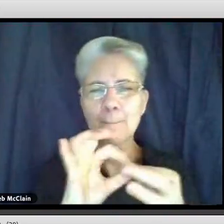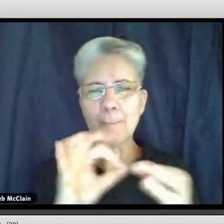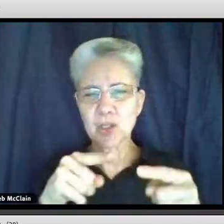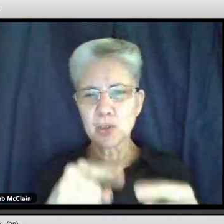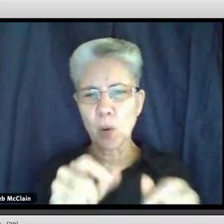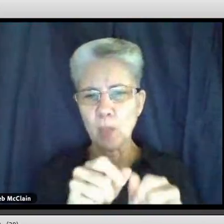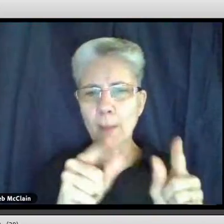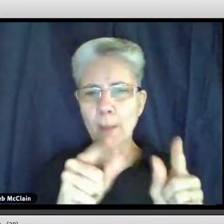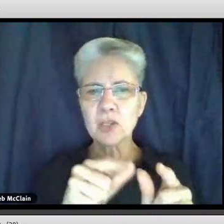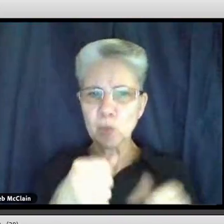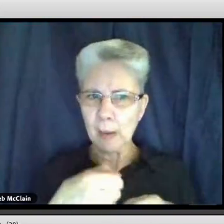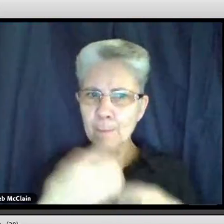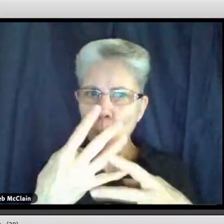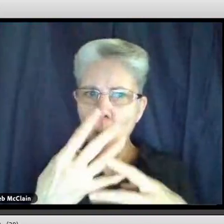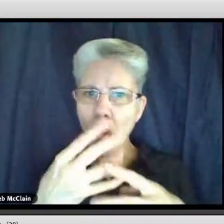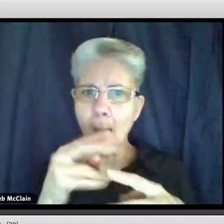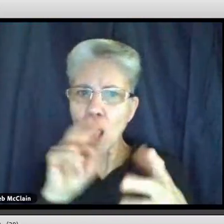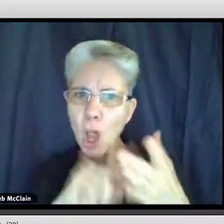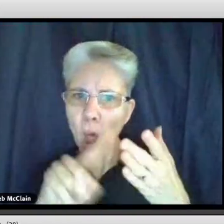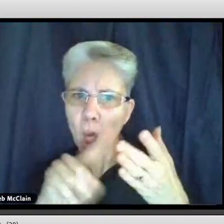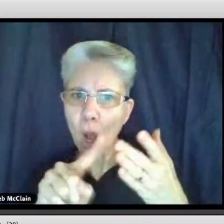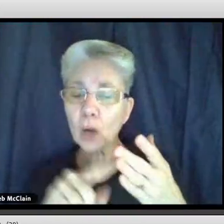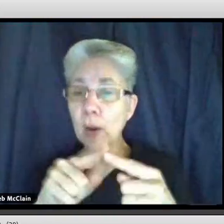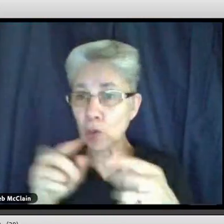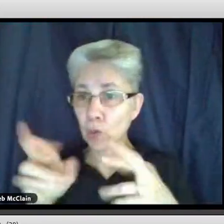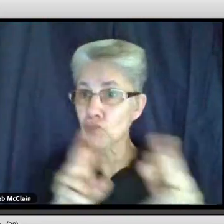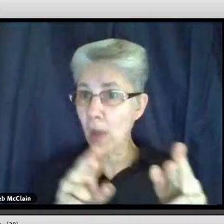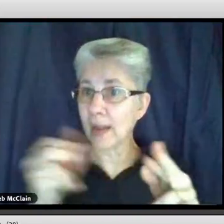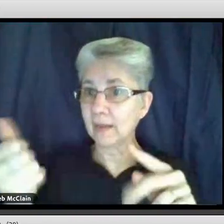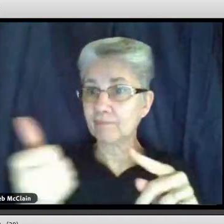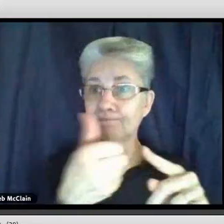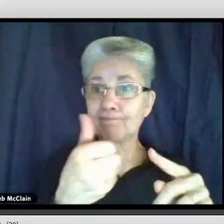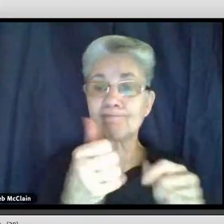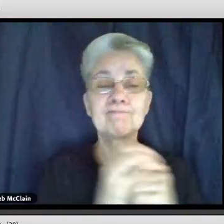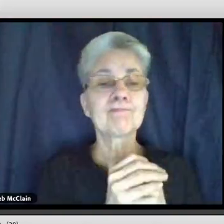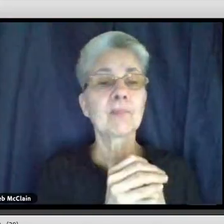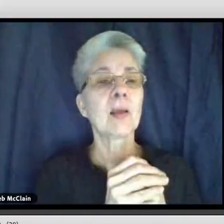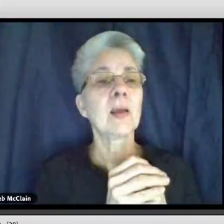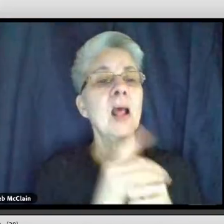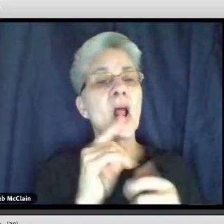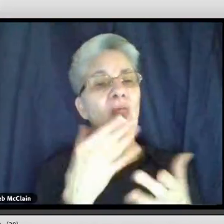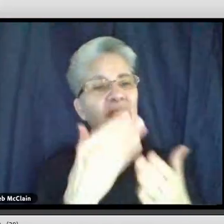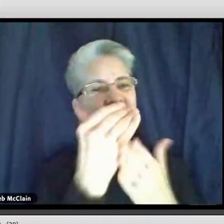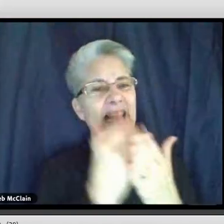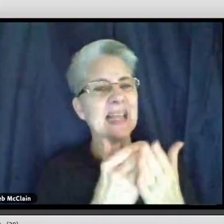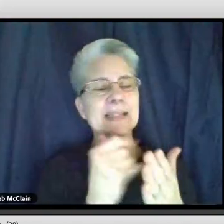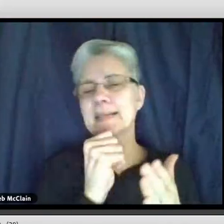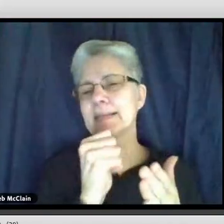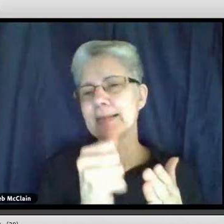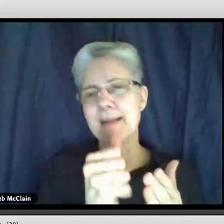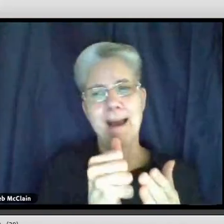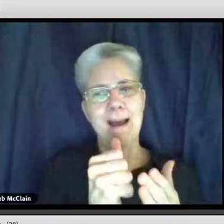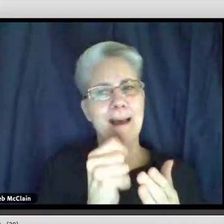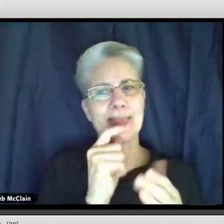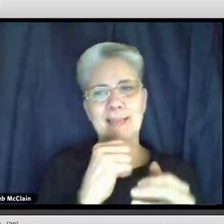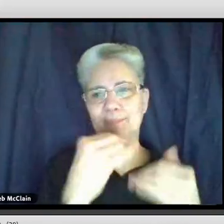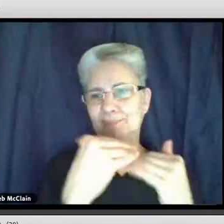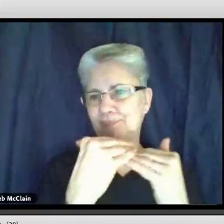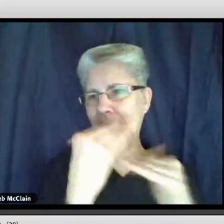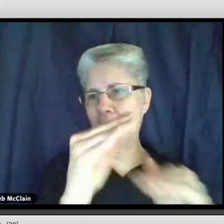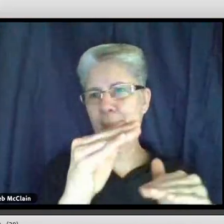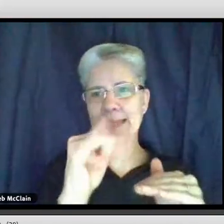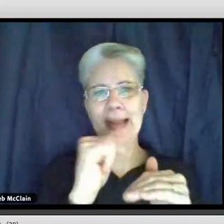that you can follow up if and when you're ready to. My caveat is that this list is by no means exhaustive in